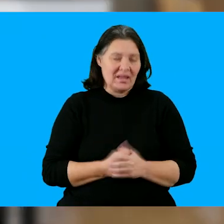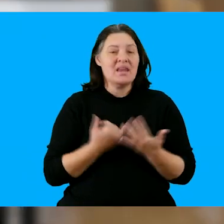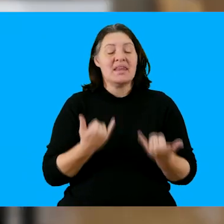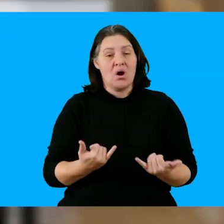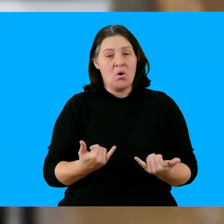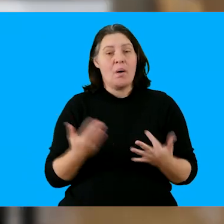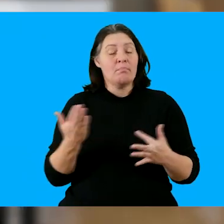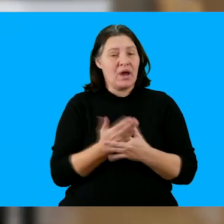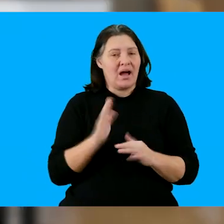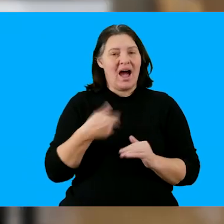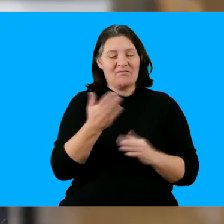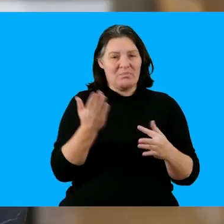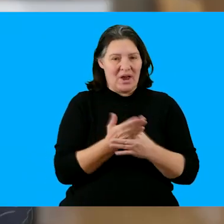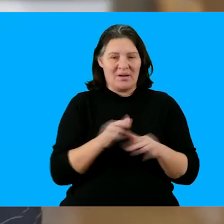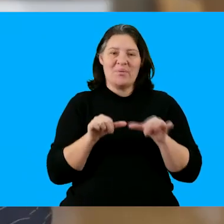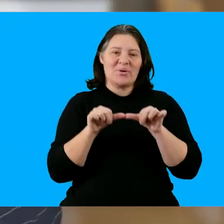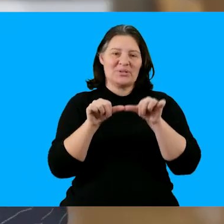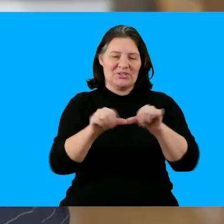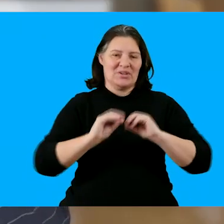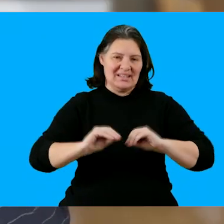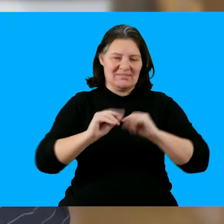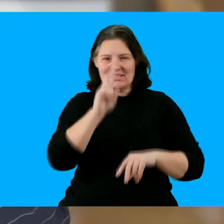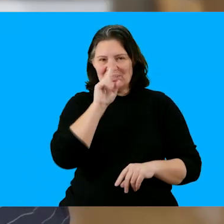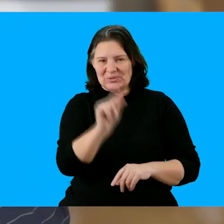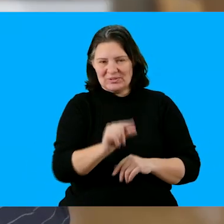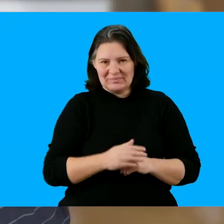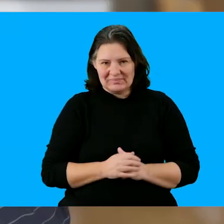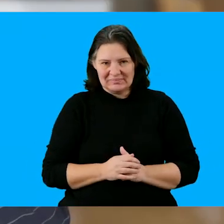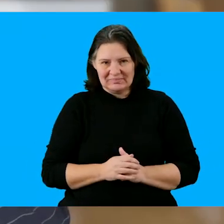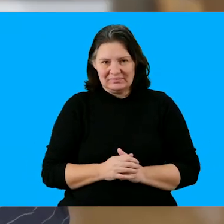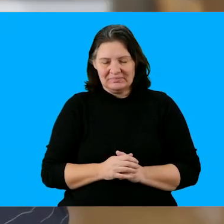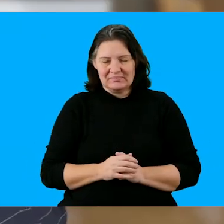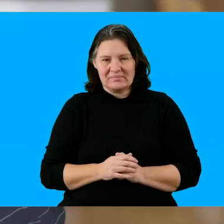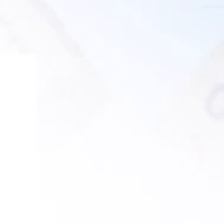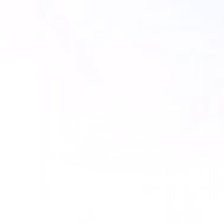guys, let us quickly take a short advert break. After the break, we'll continue with our lesson. See you now.